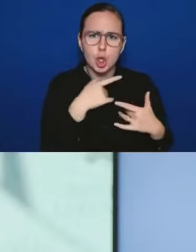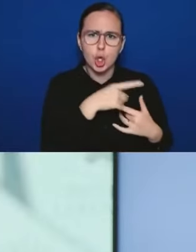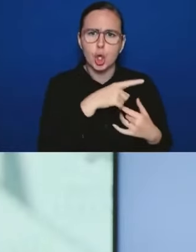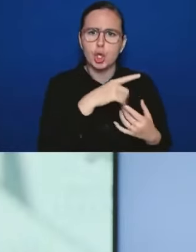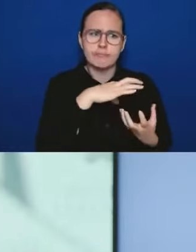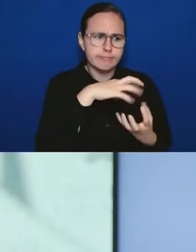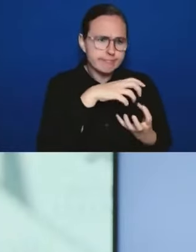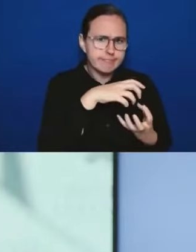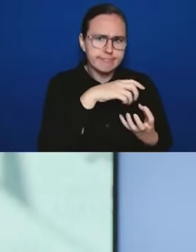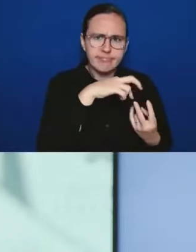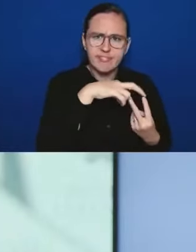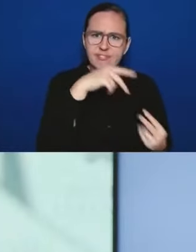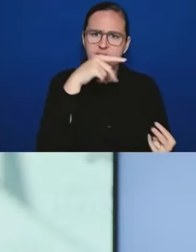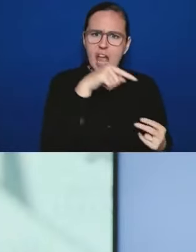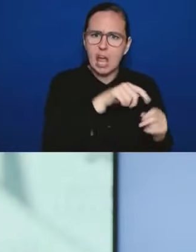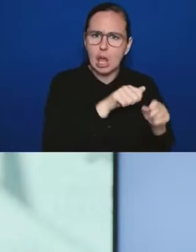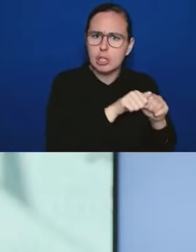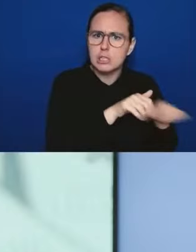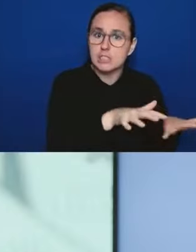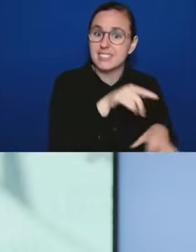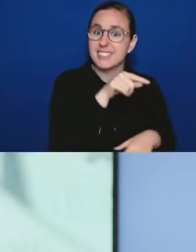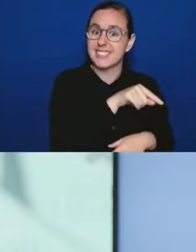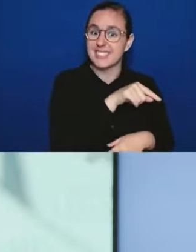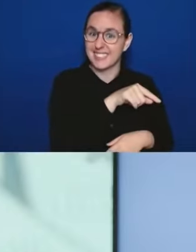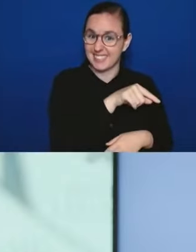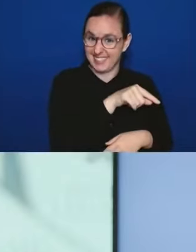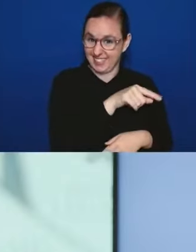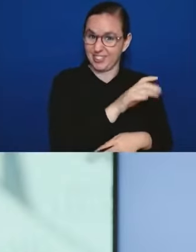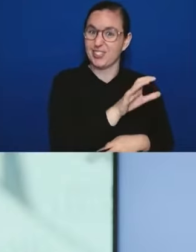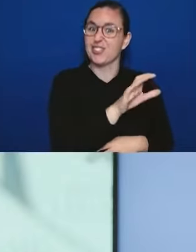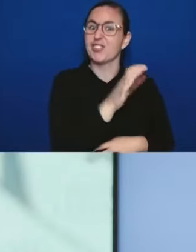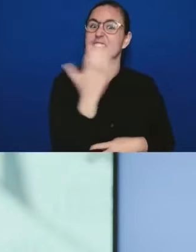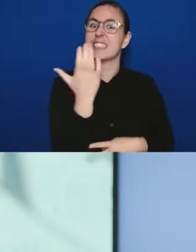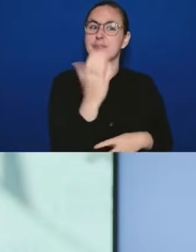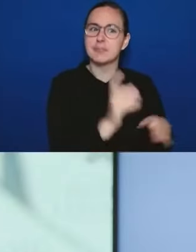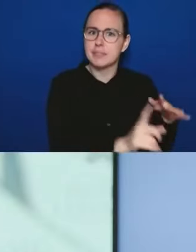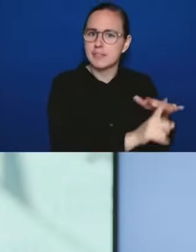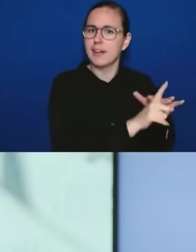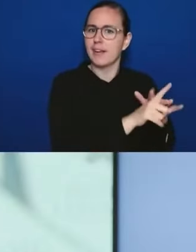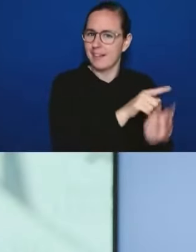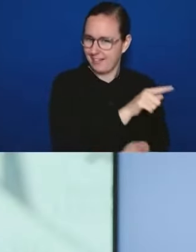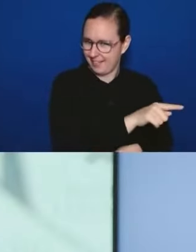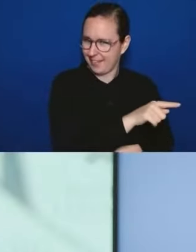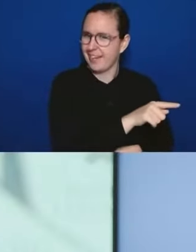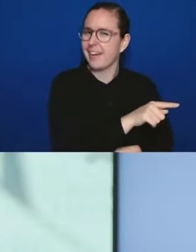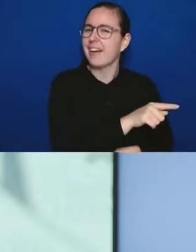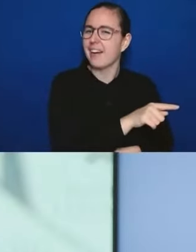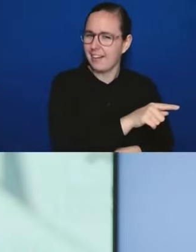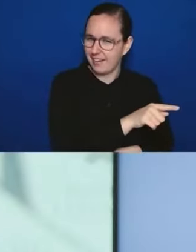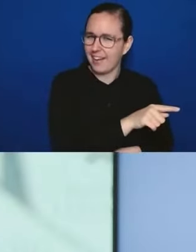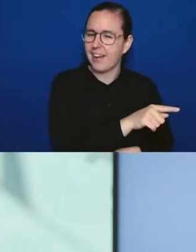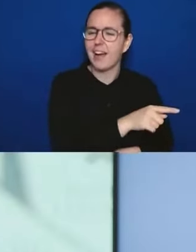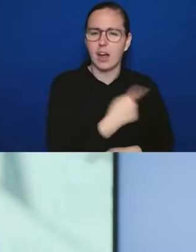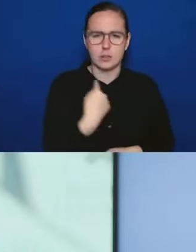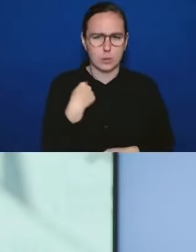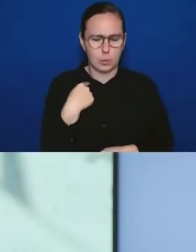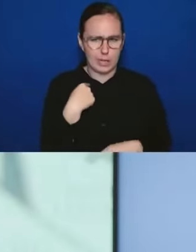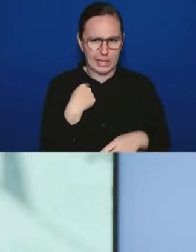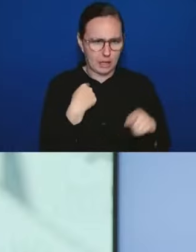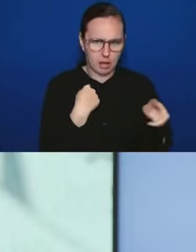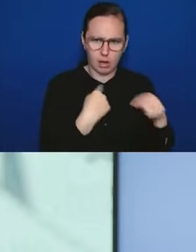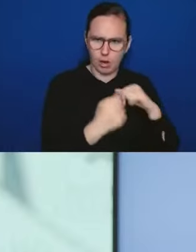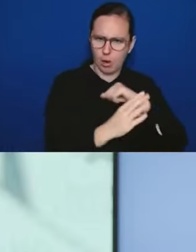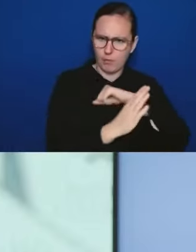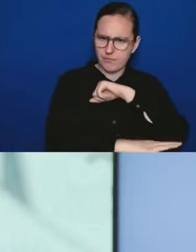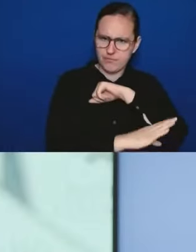vaccination program. That fall was prepared with the expectation that there would not be vaccines ready. And by December, we had vaccinated our